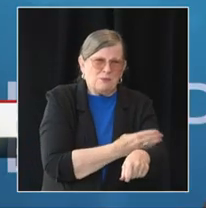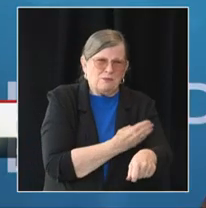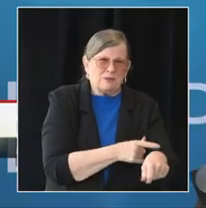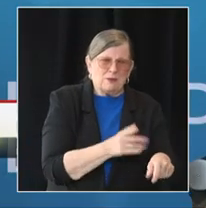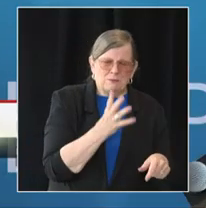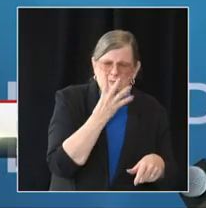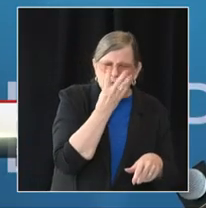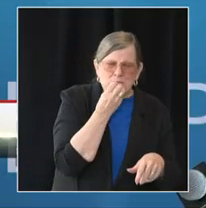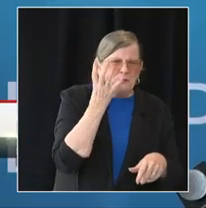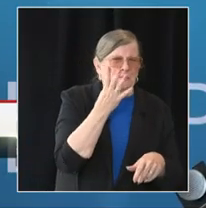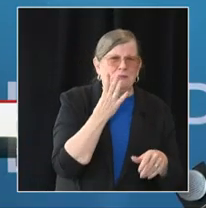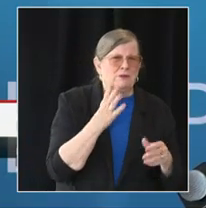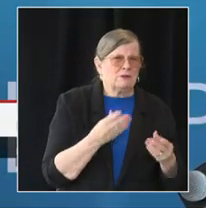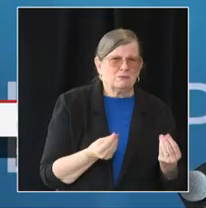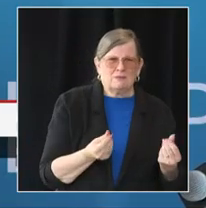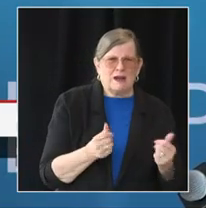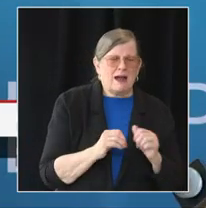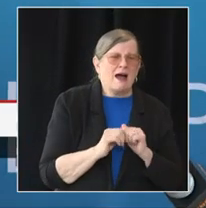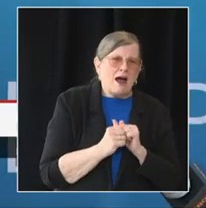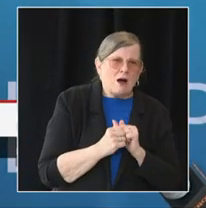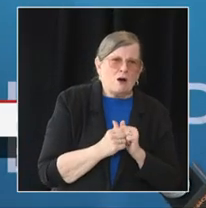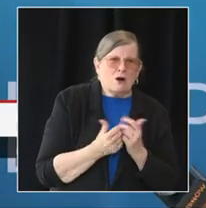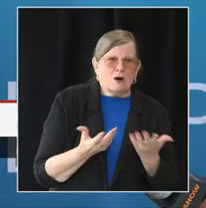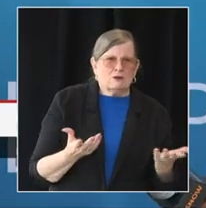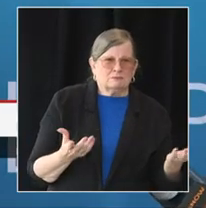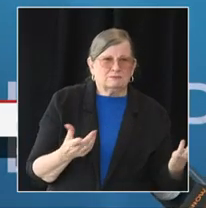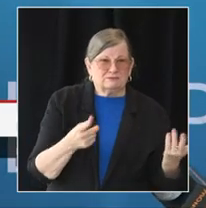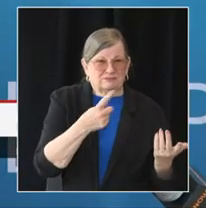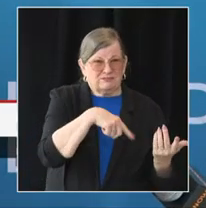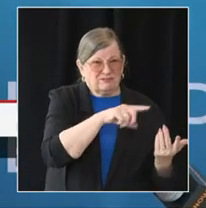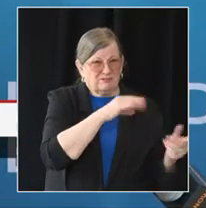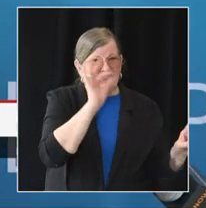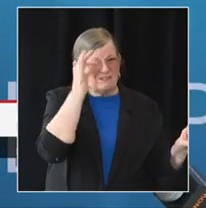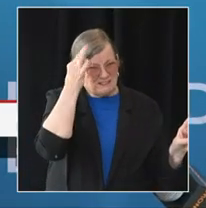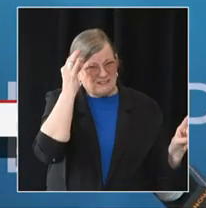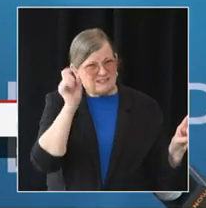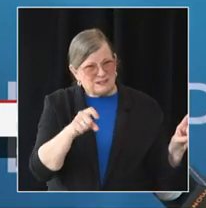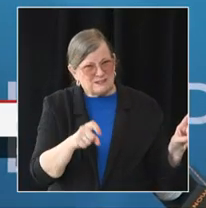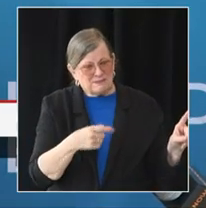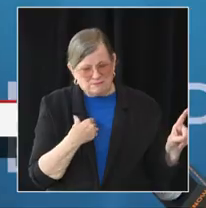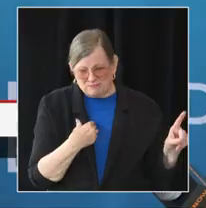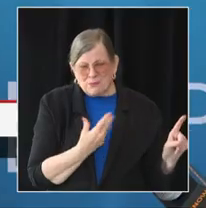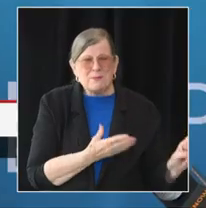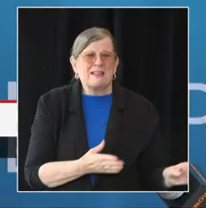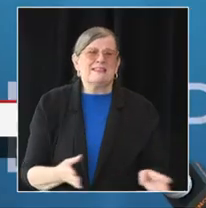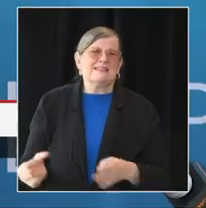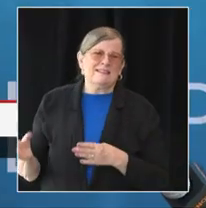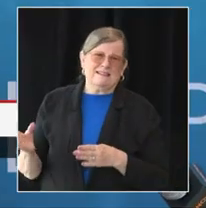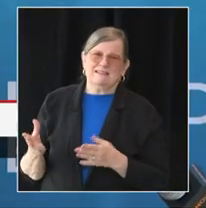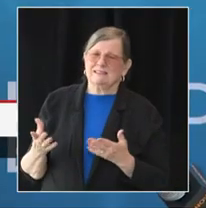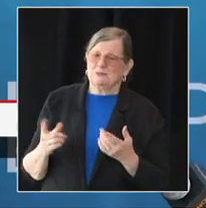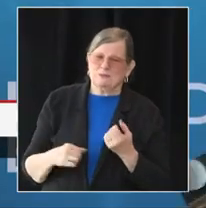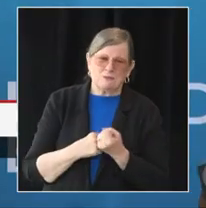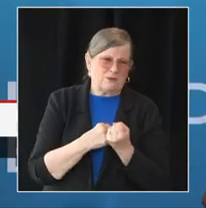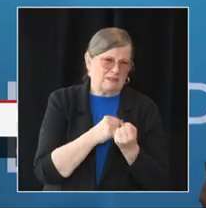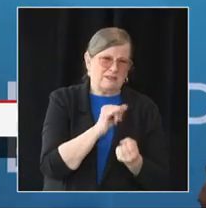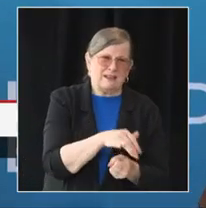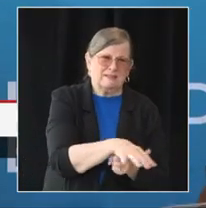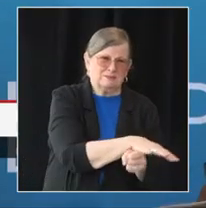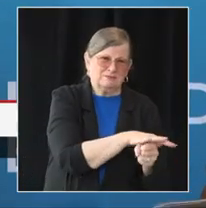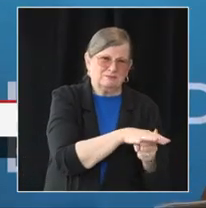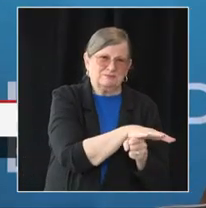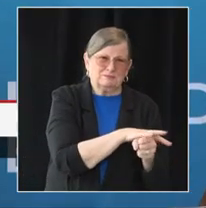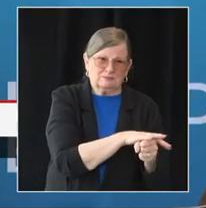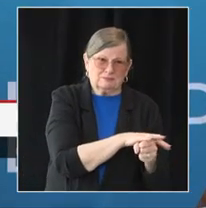they have to have a real plan to do that. We focused on a few buildings that